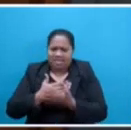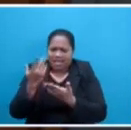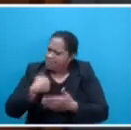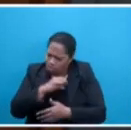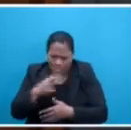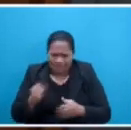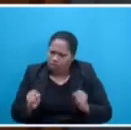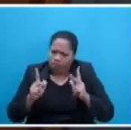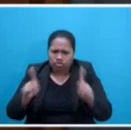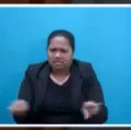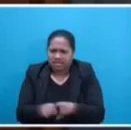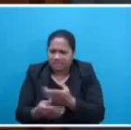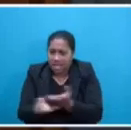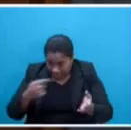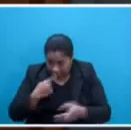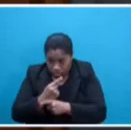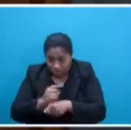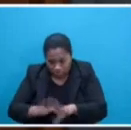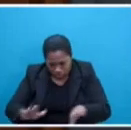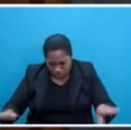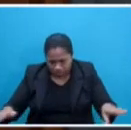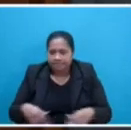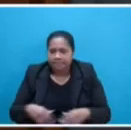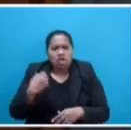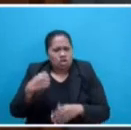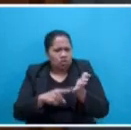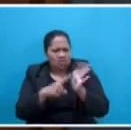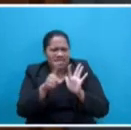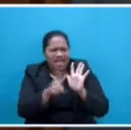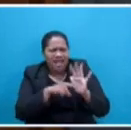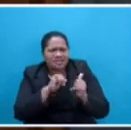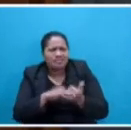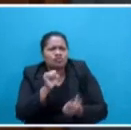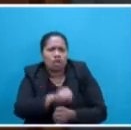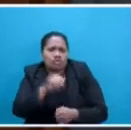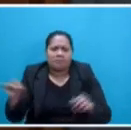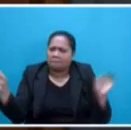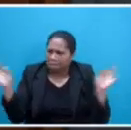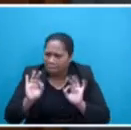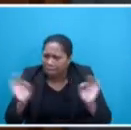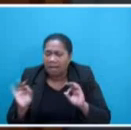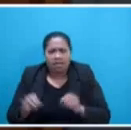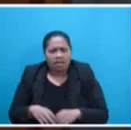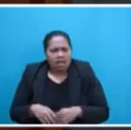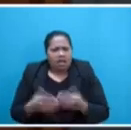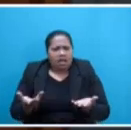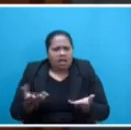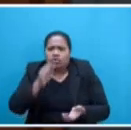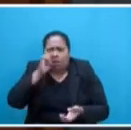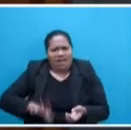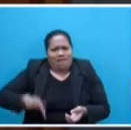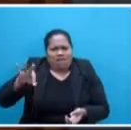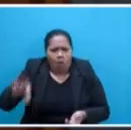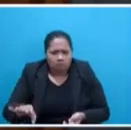do. I'm talking to the children, Mr. Speaker, sir. There was no TELF. After high school, you could not afford it or get a